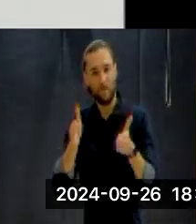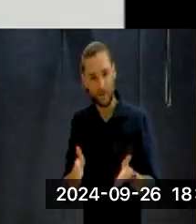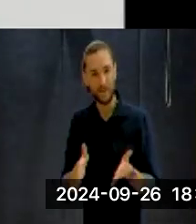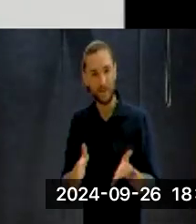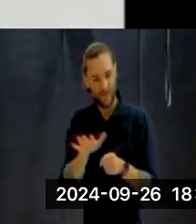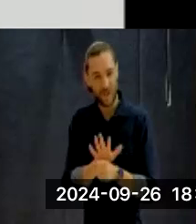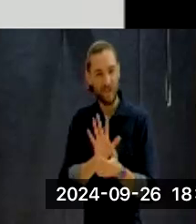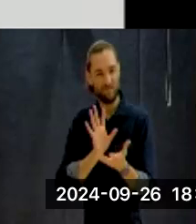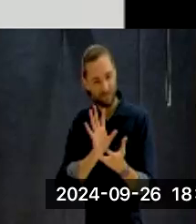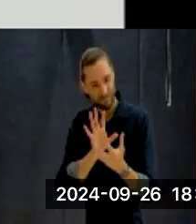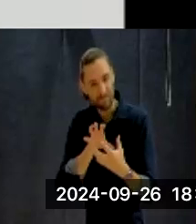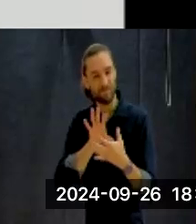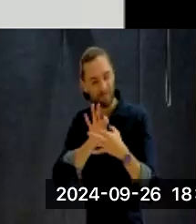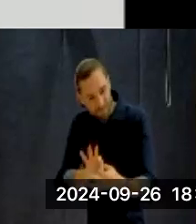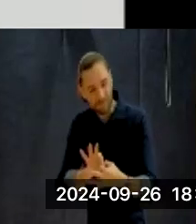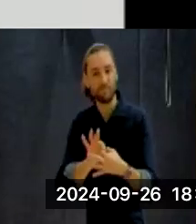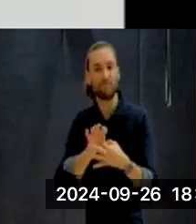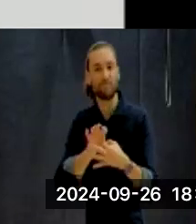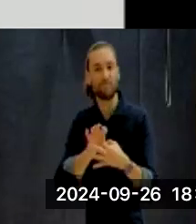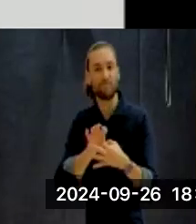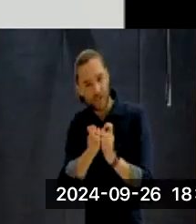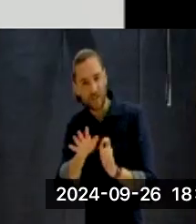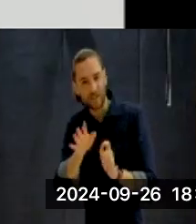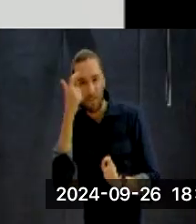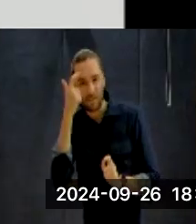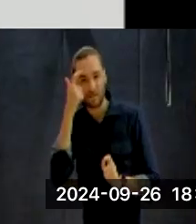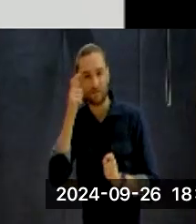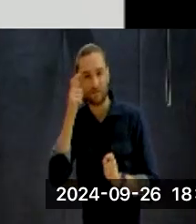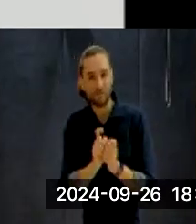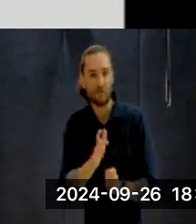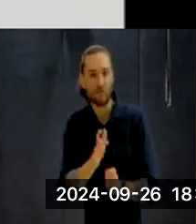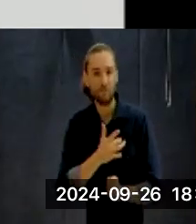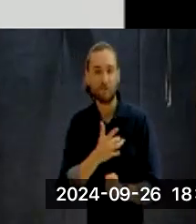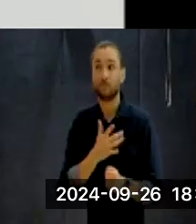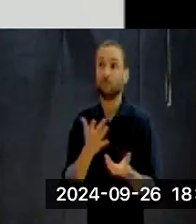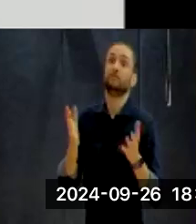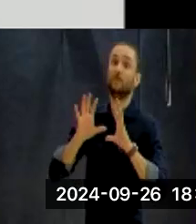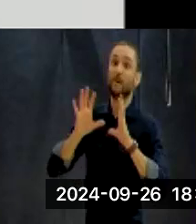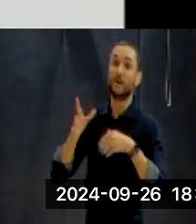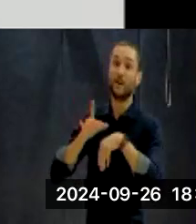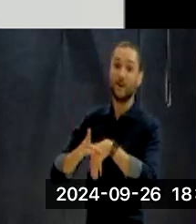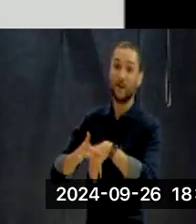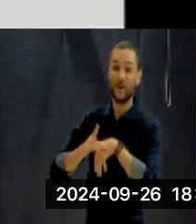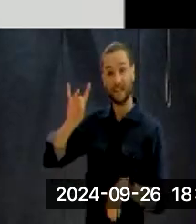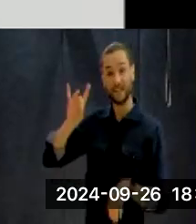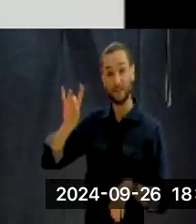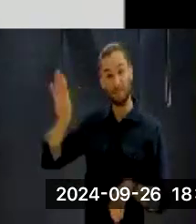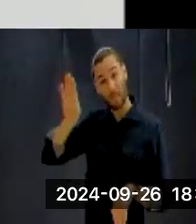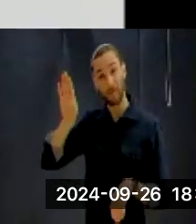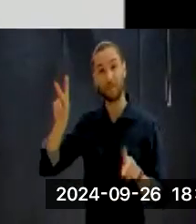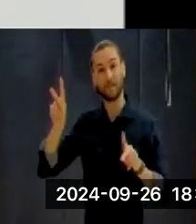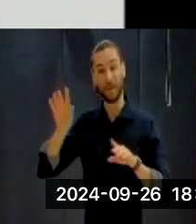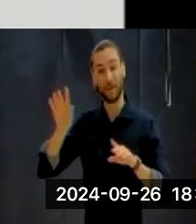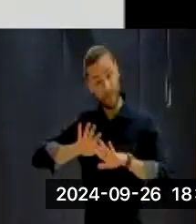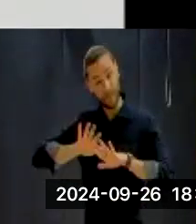change that heart or that mind. You know, there's 8 billion people on the planet. Wow. When you think about